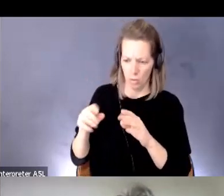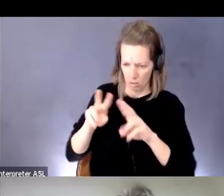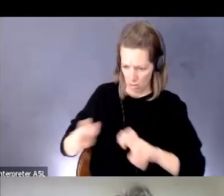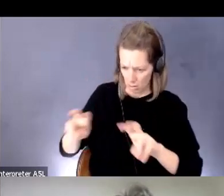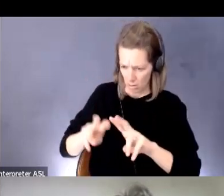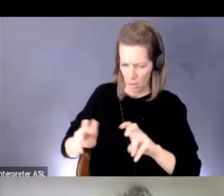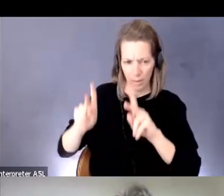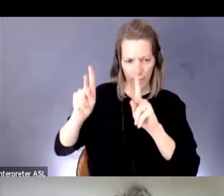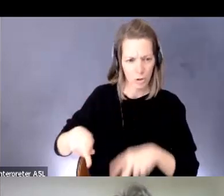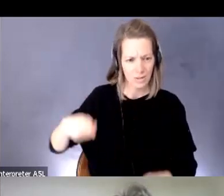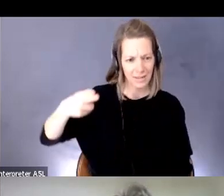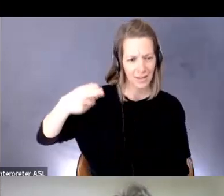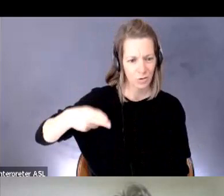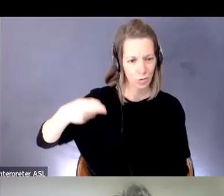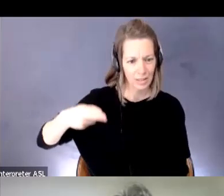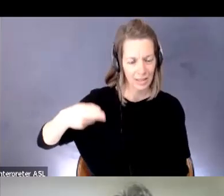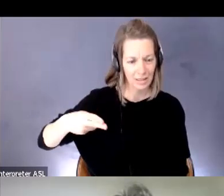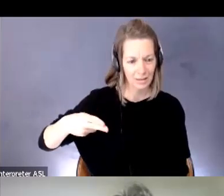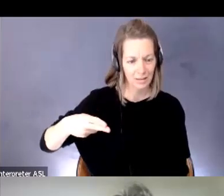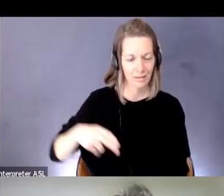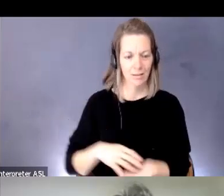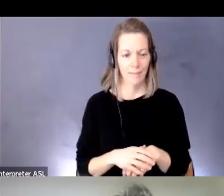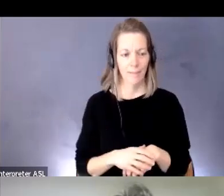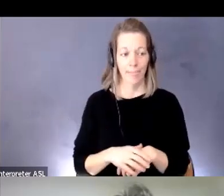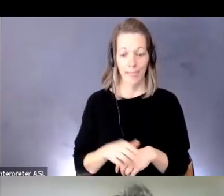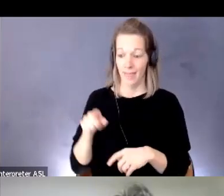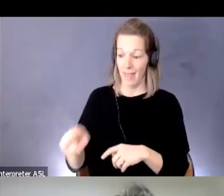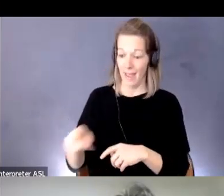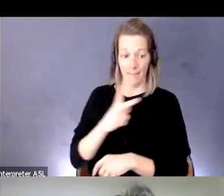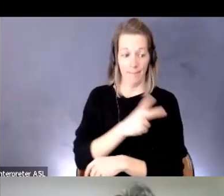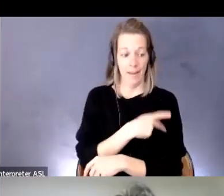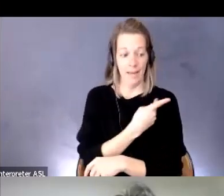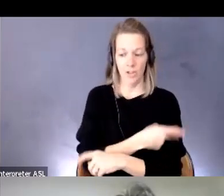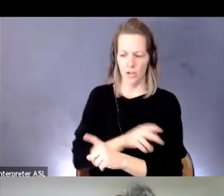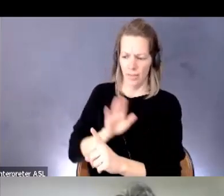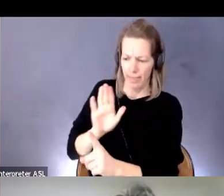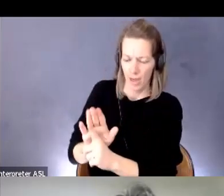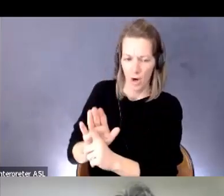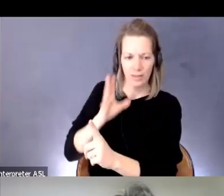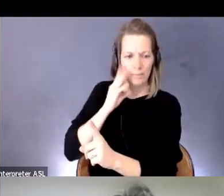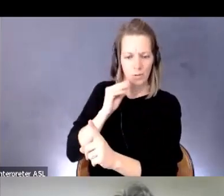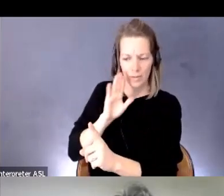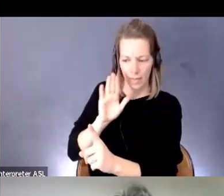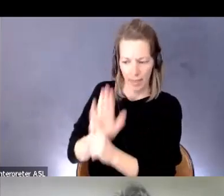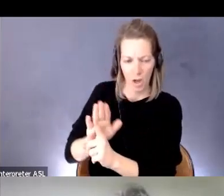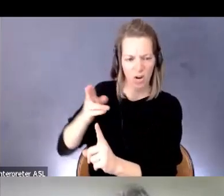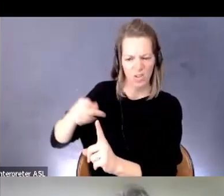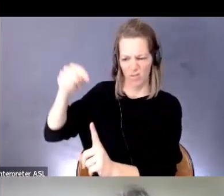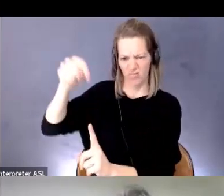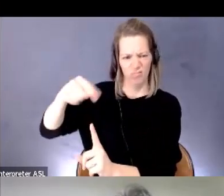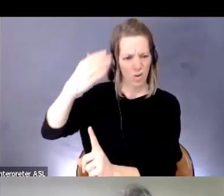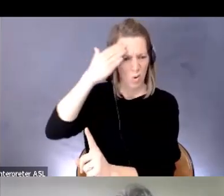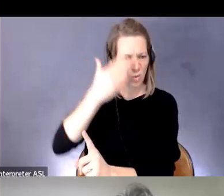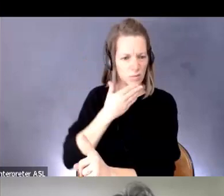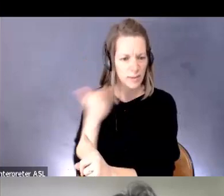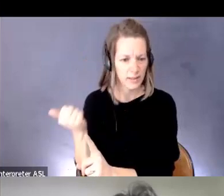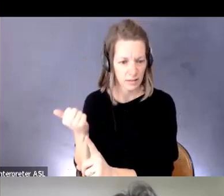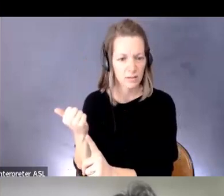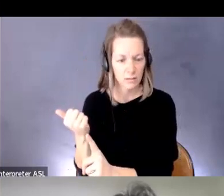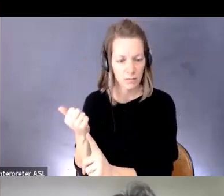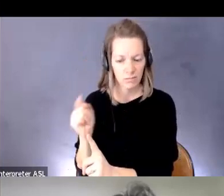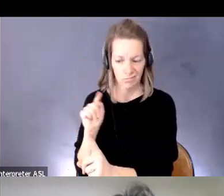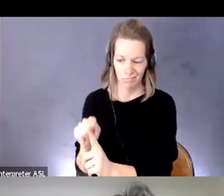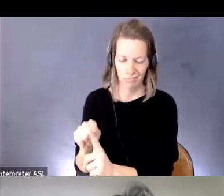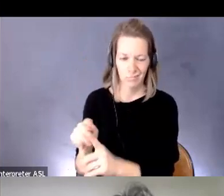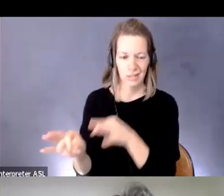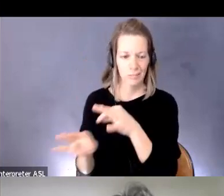and nobody else knows someone's internal experiences and what they're feeling inside their